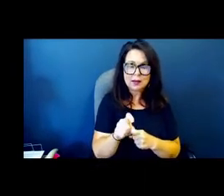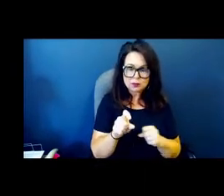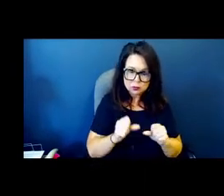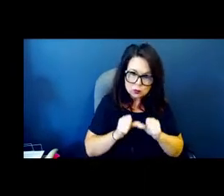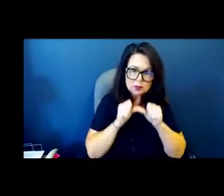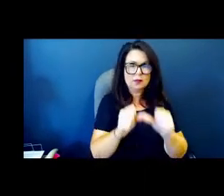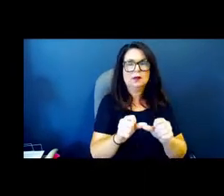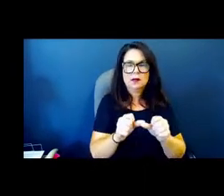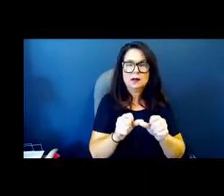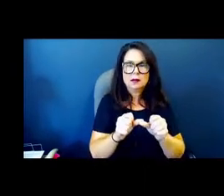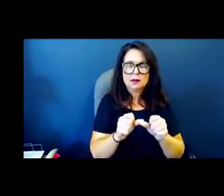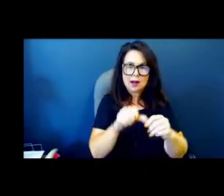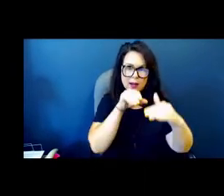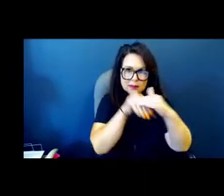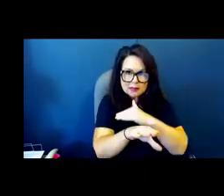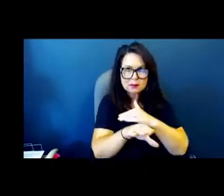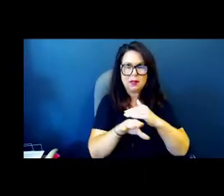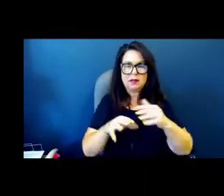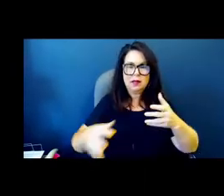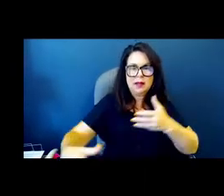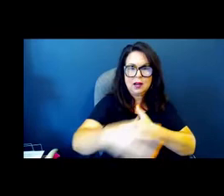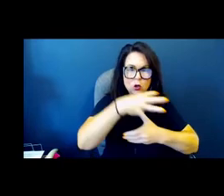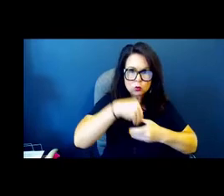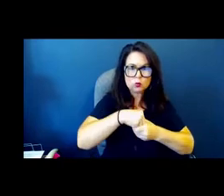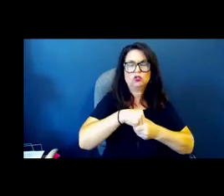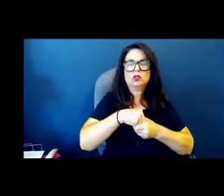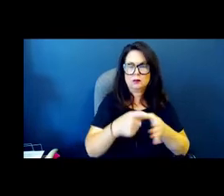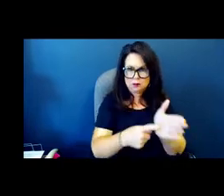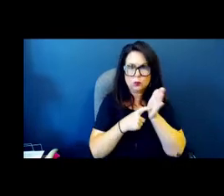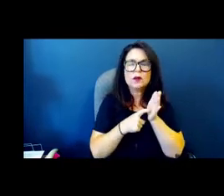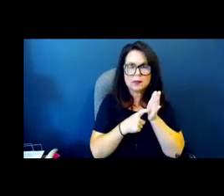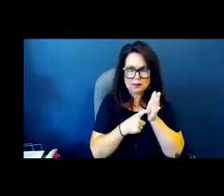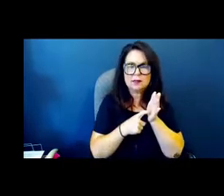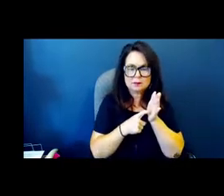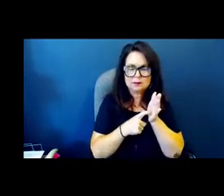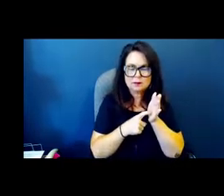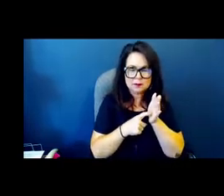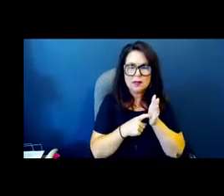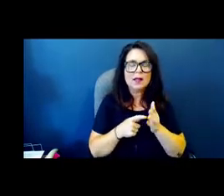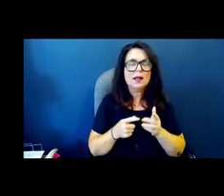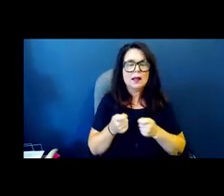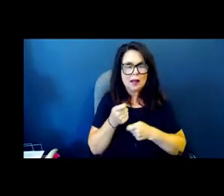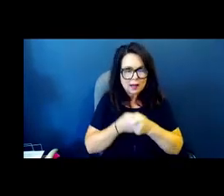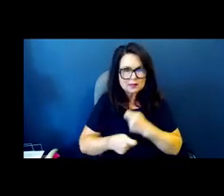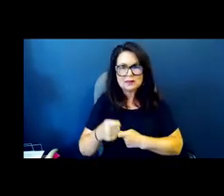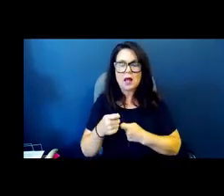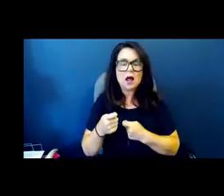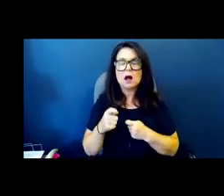it enshrines. We need to make it more, rather than it being a